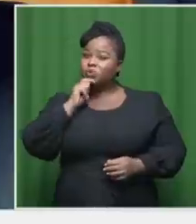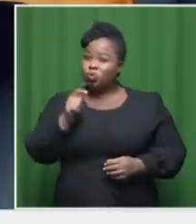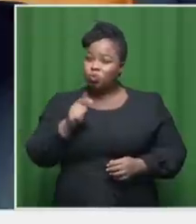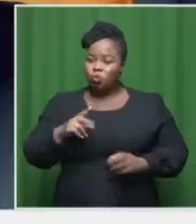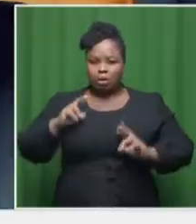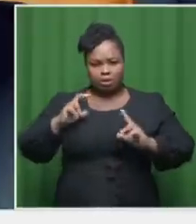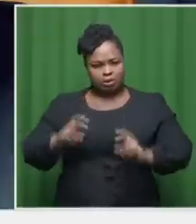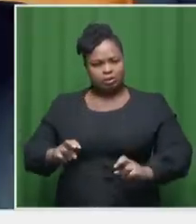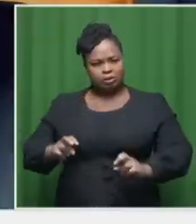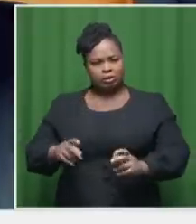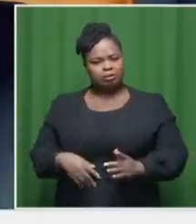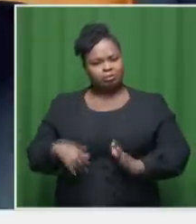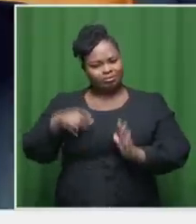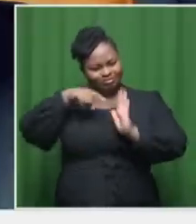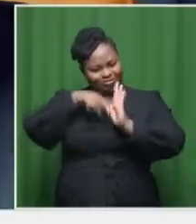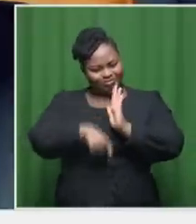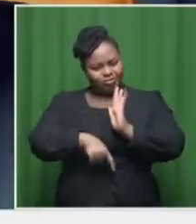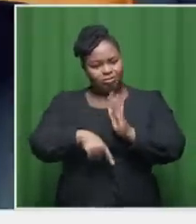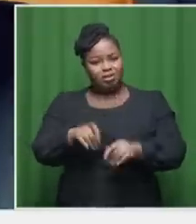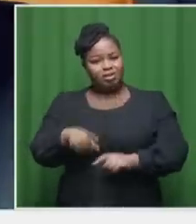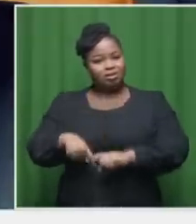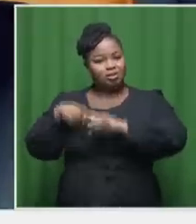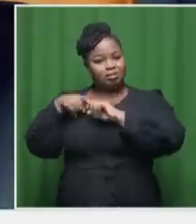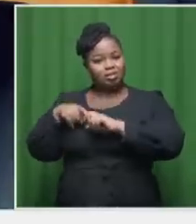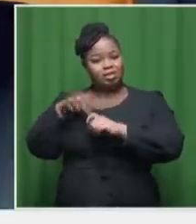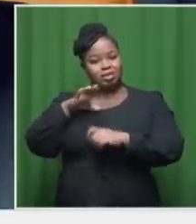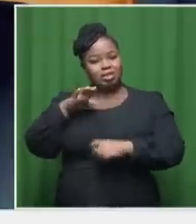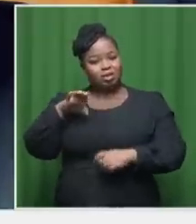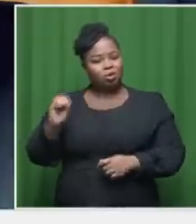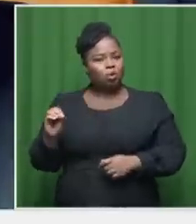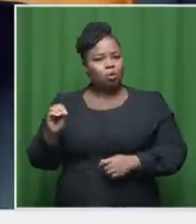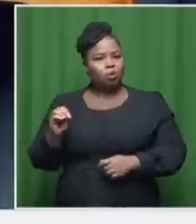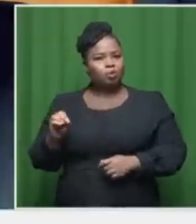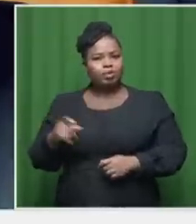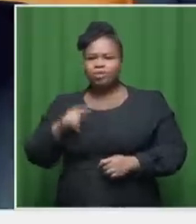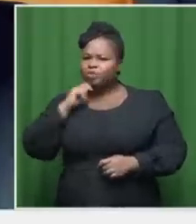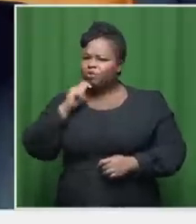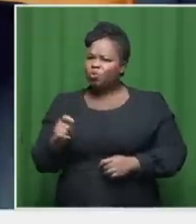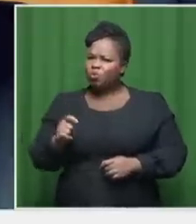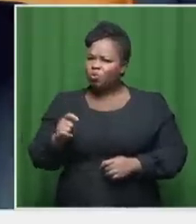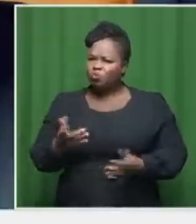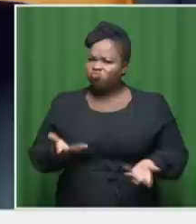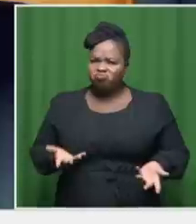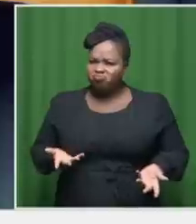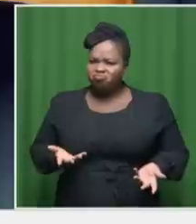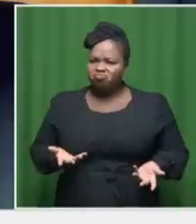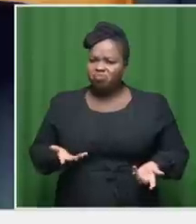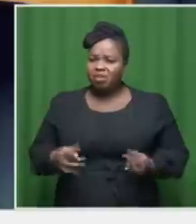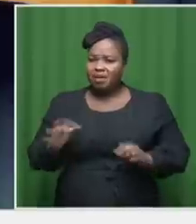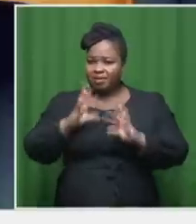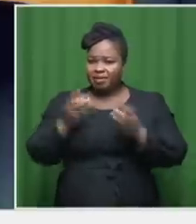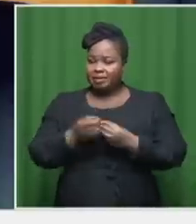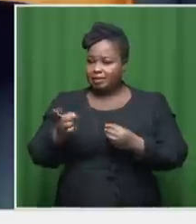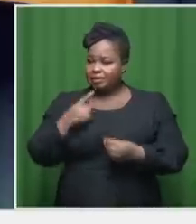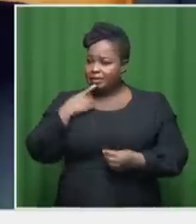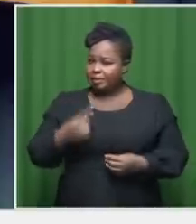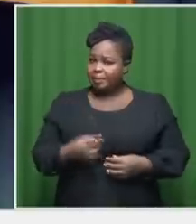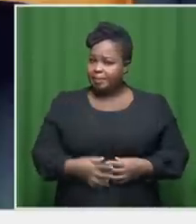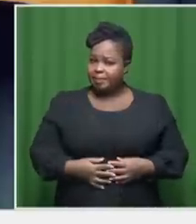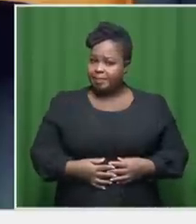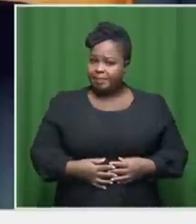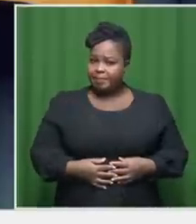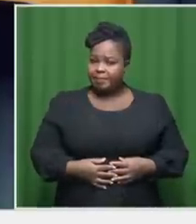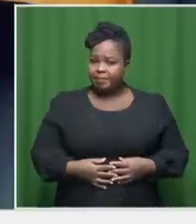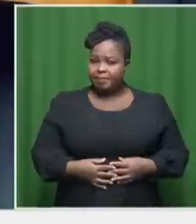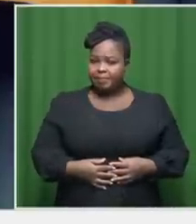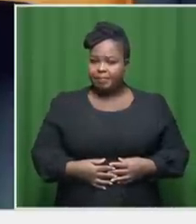looked at what the suspended CEO is alleging and whether there's any truth to what he is saying?